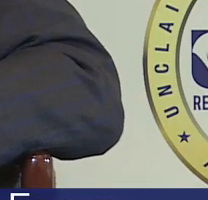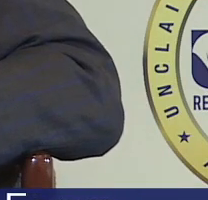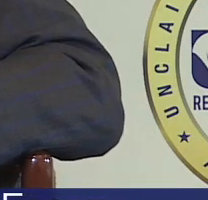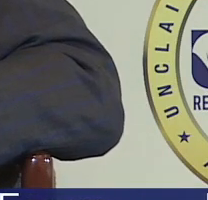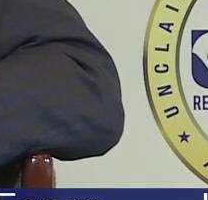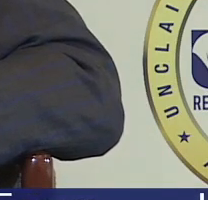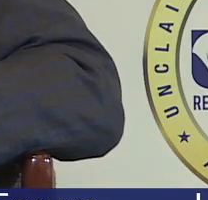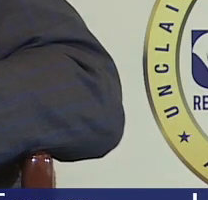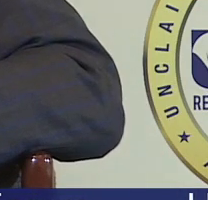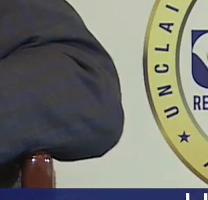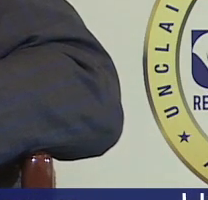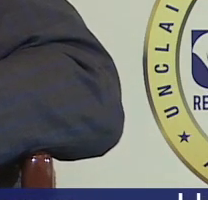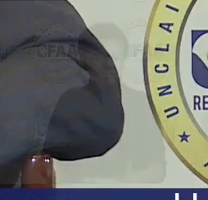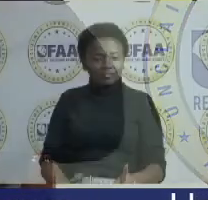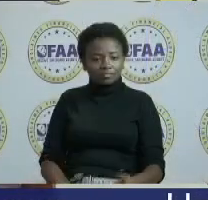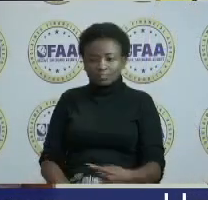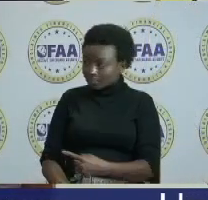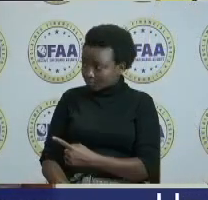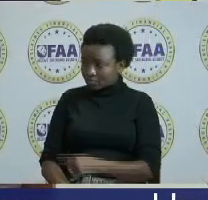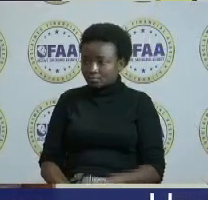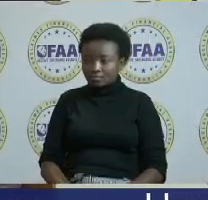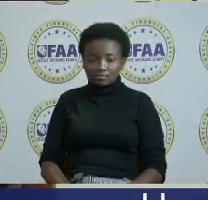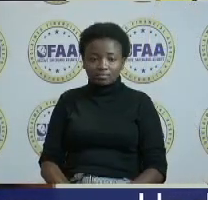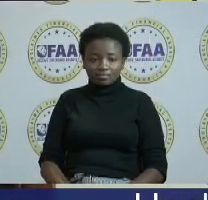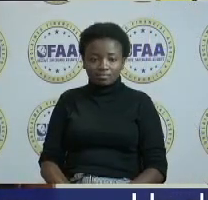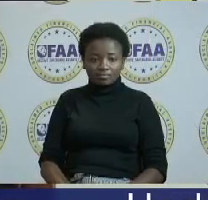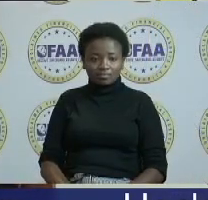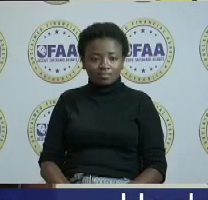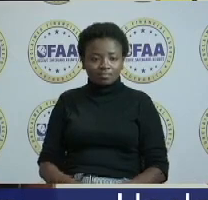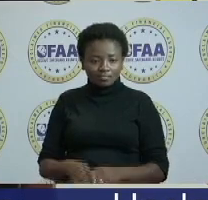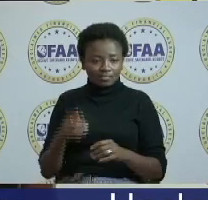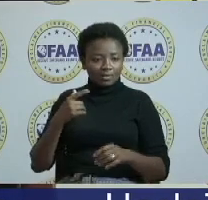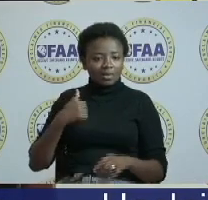the principal secretary also alluded to, that our internal capacity